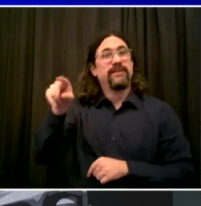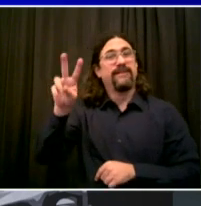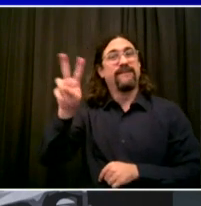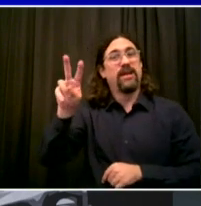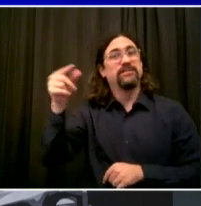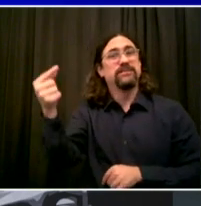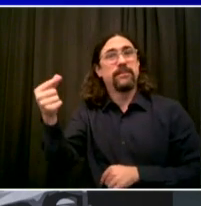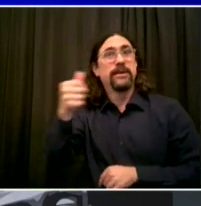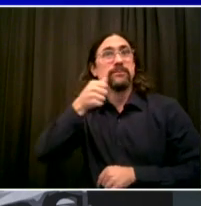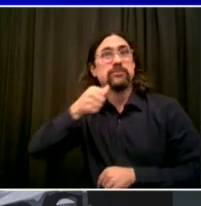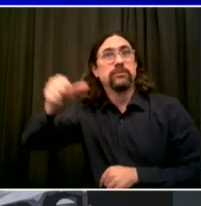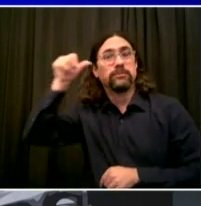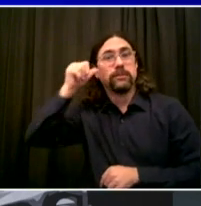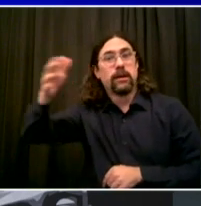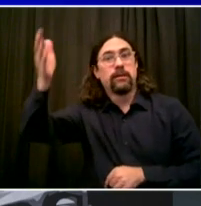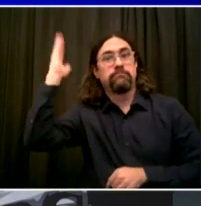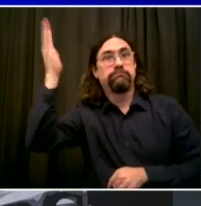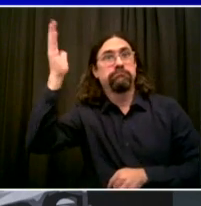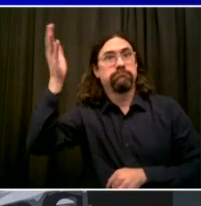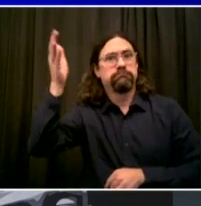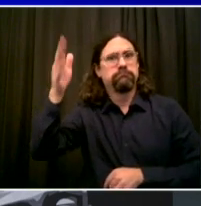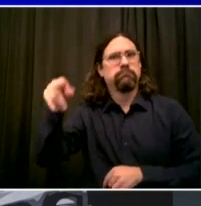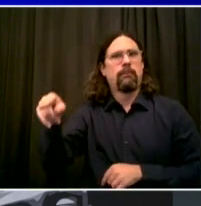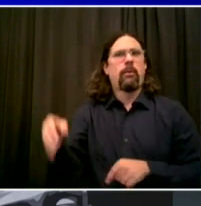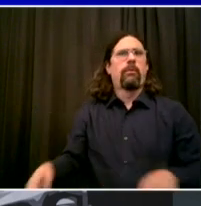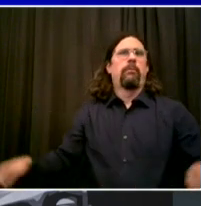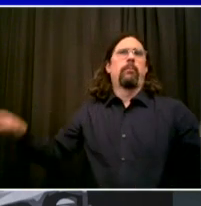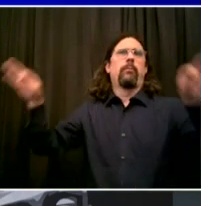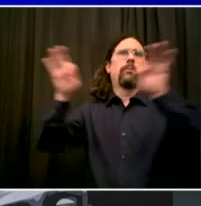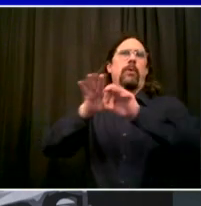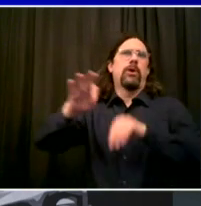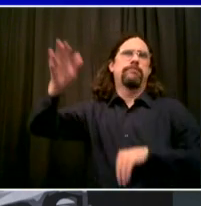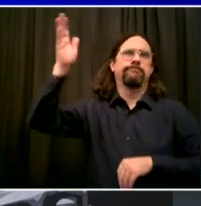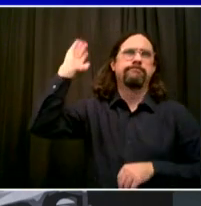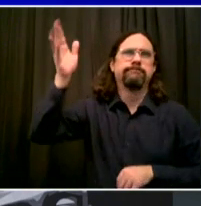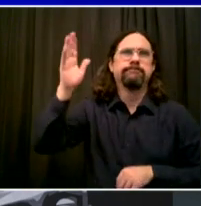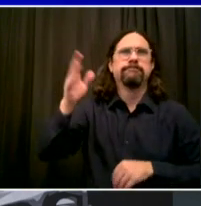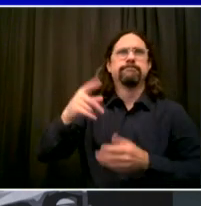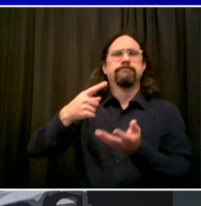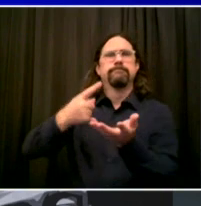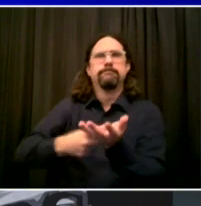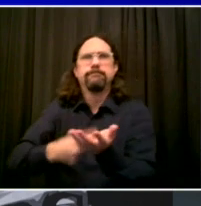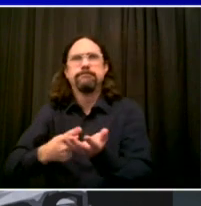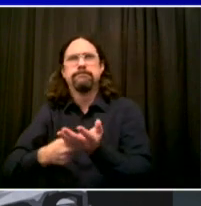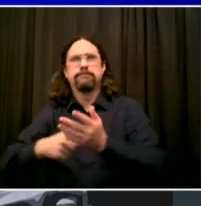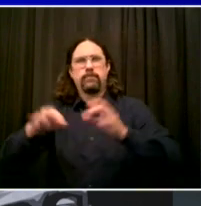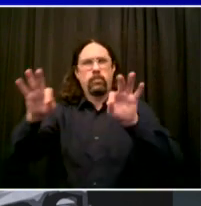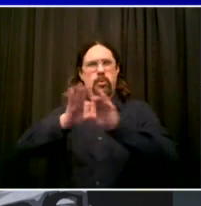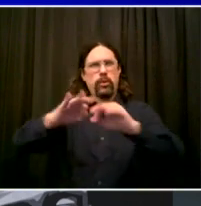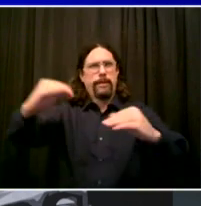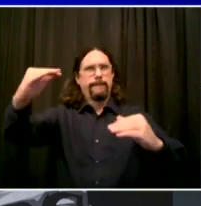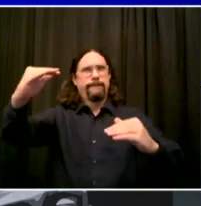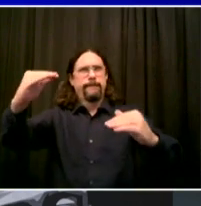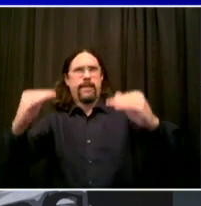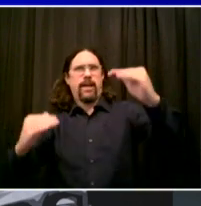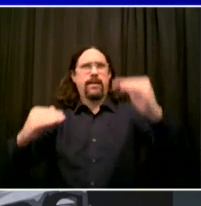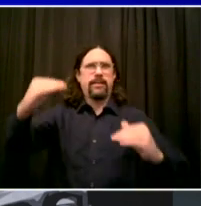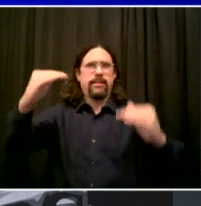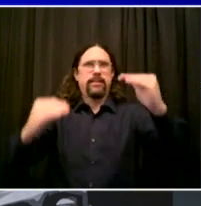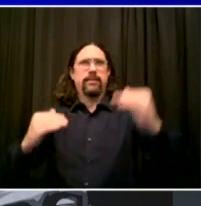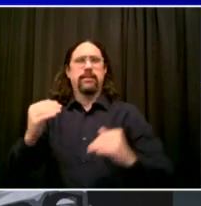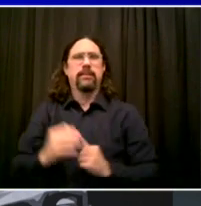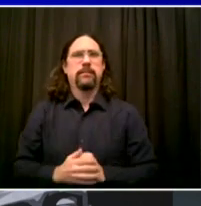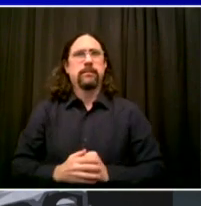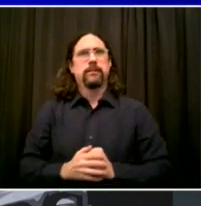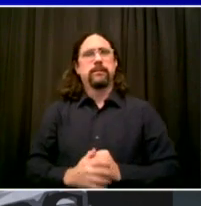the balance we have to strike. The balance every day, continuing reform while continuing to work to make